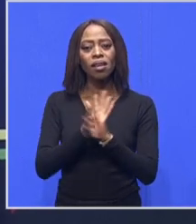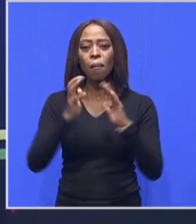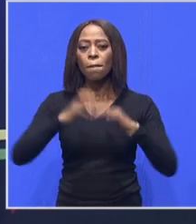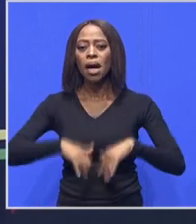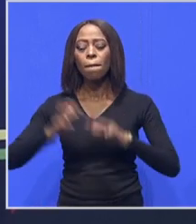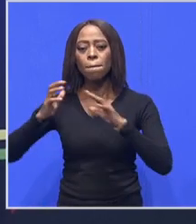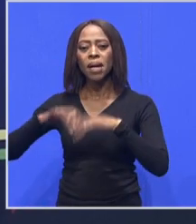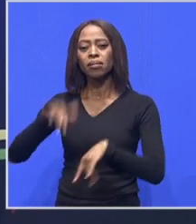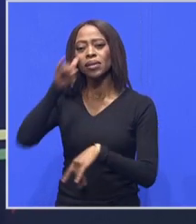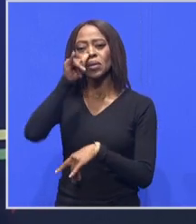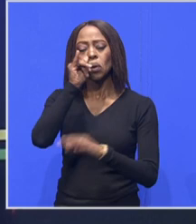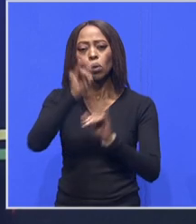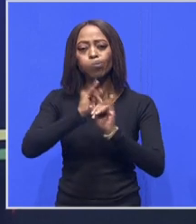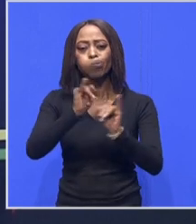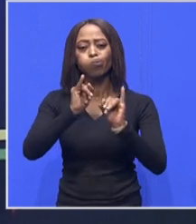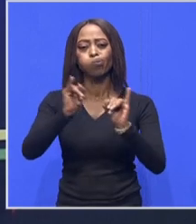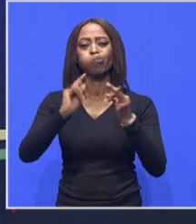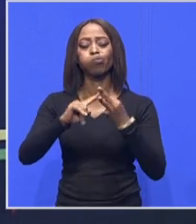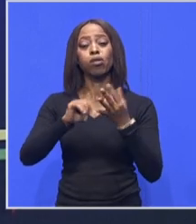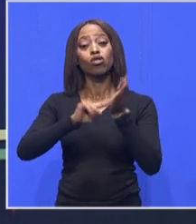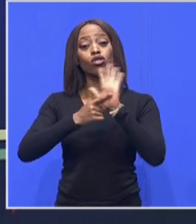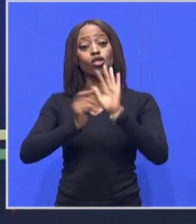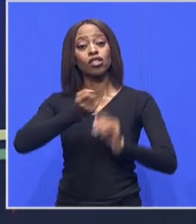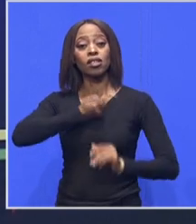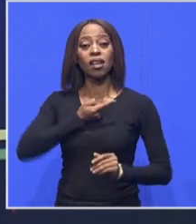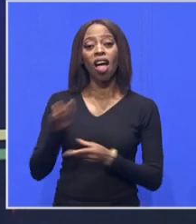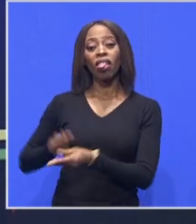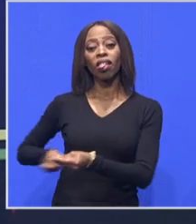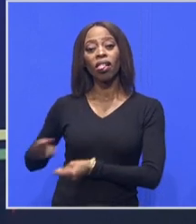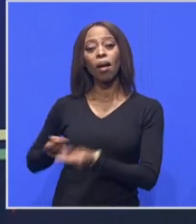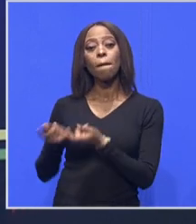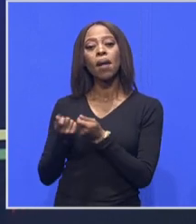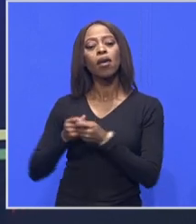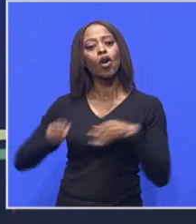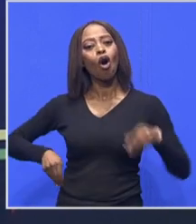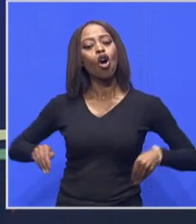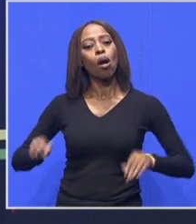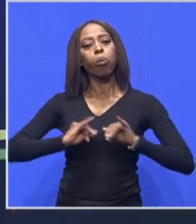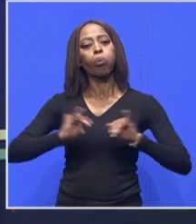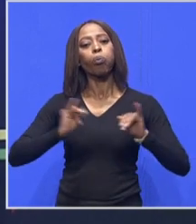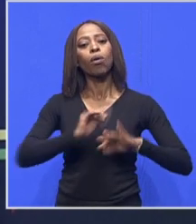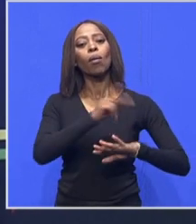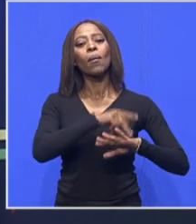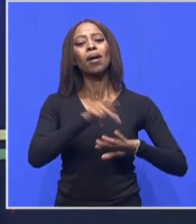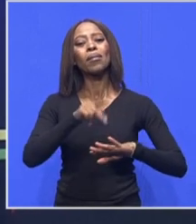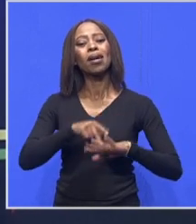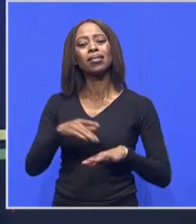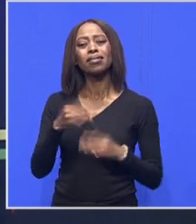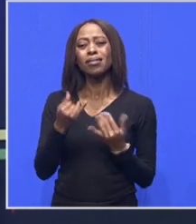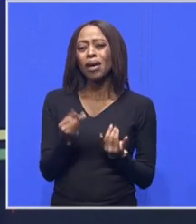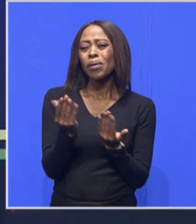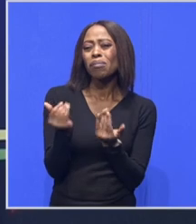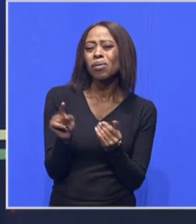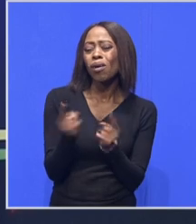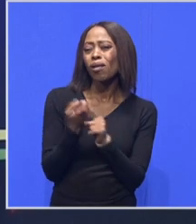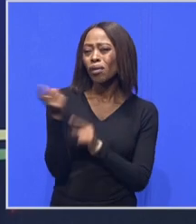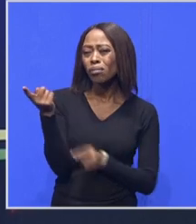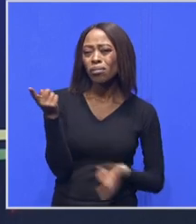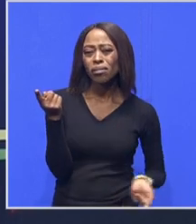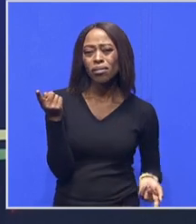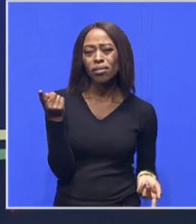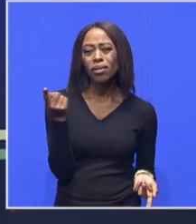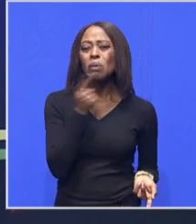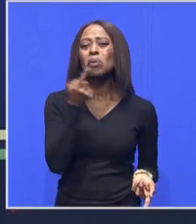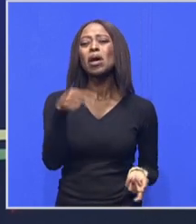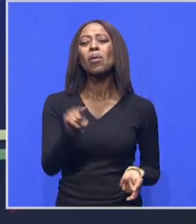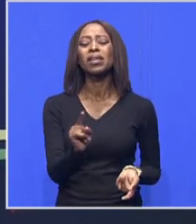is spiraling out of control. He's exhibited himself to be a money launderer and a corrupt person with regards to Pala Pala Farm. What is it that people exactly want to hear that he's going to